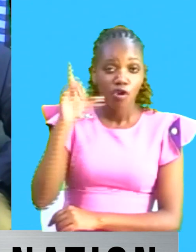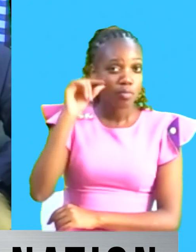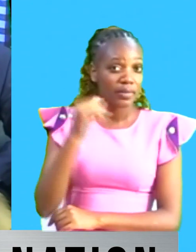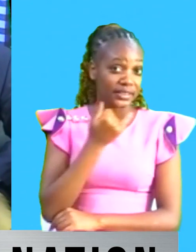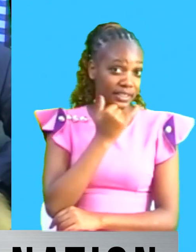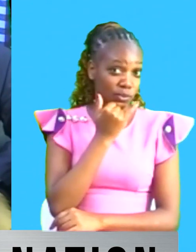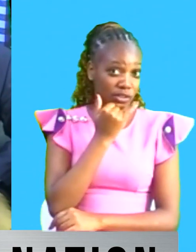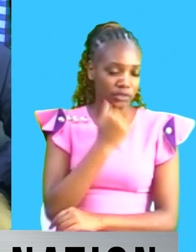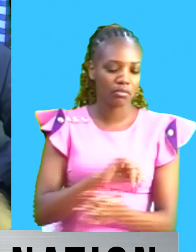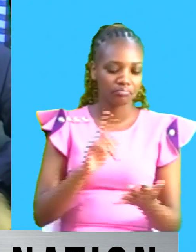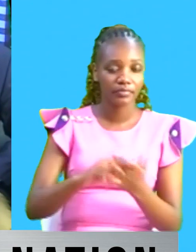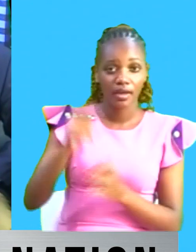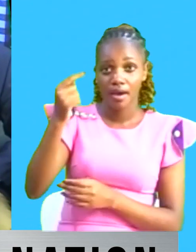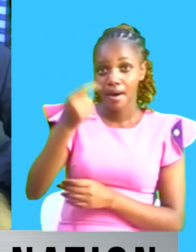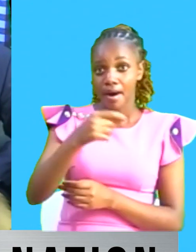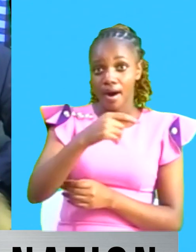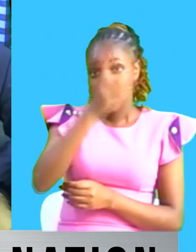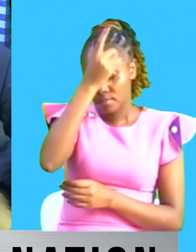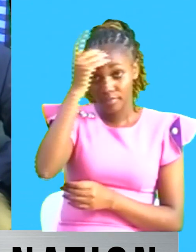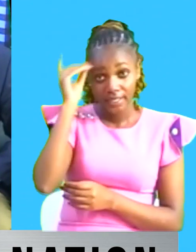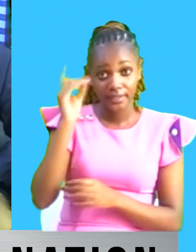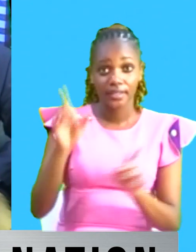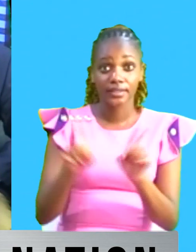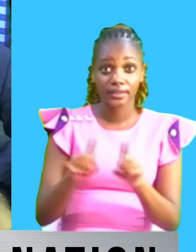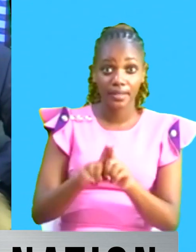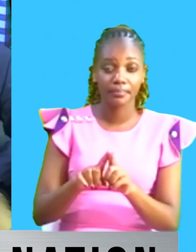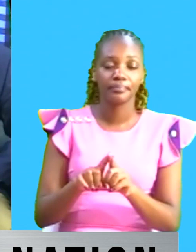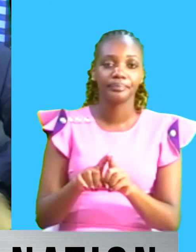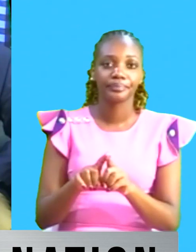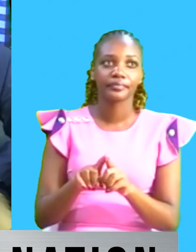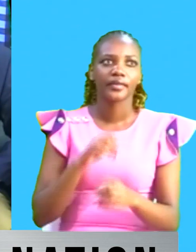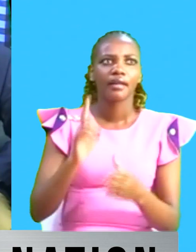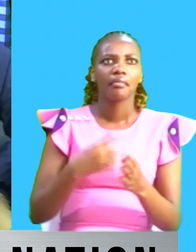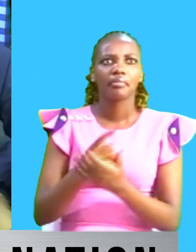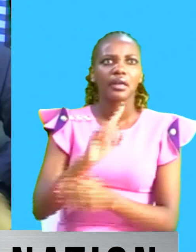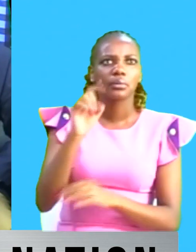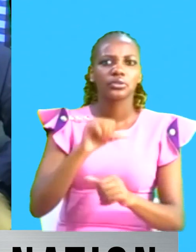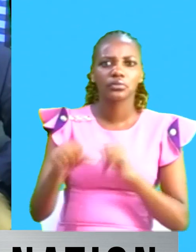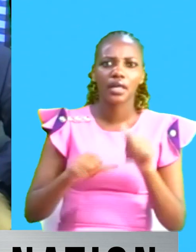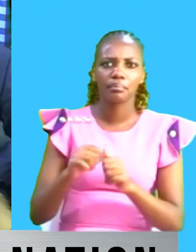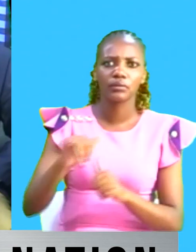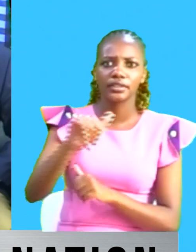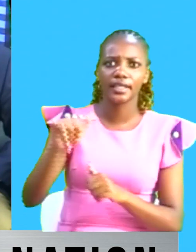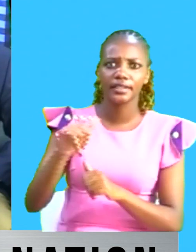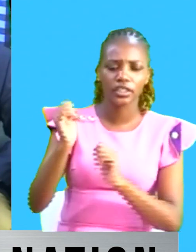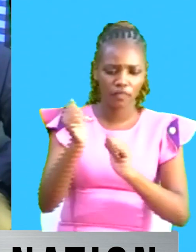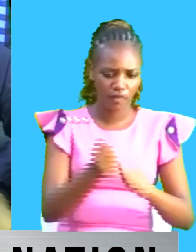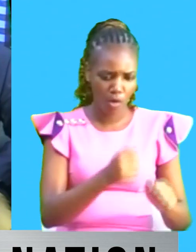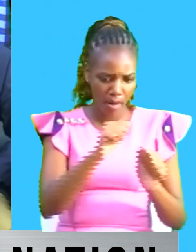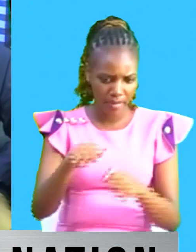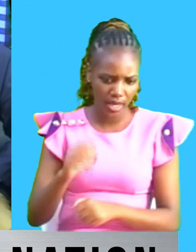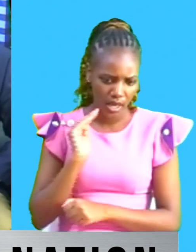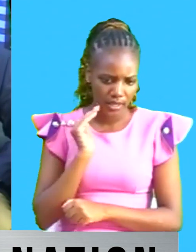wrong. Makadara, they also targeted by the police. But then the question of the areas of Homa Bay,